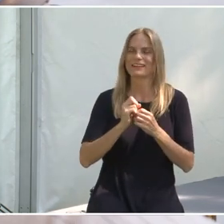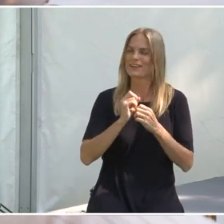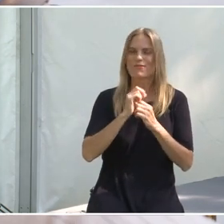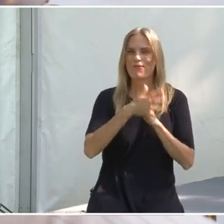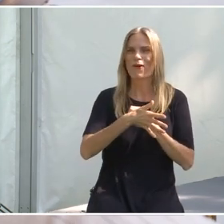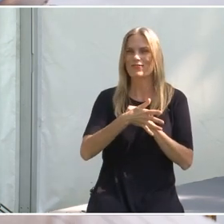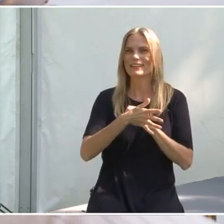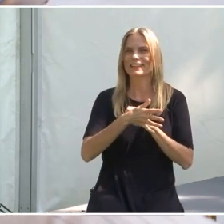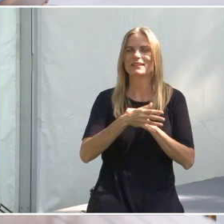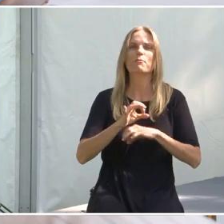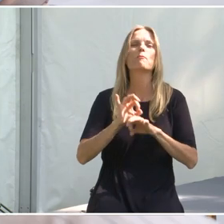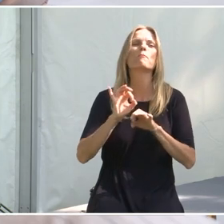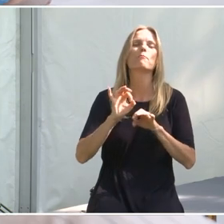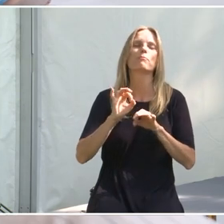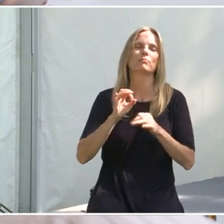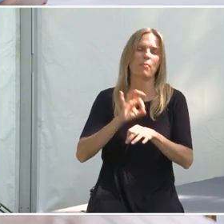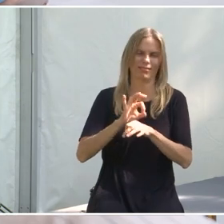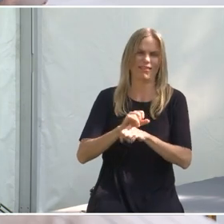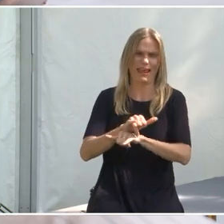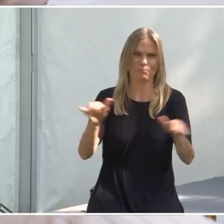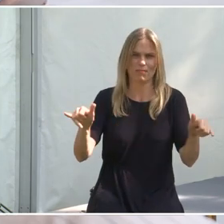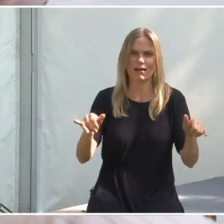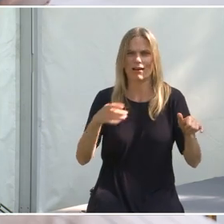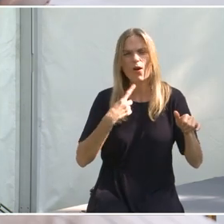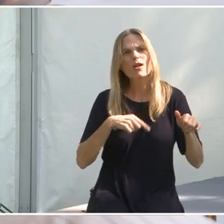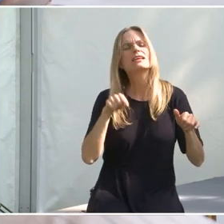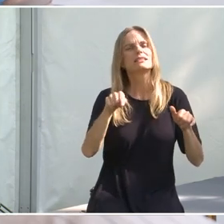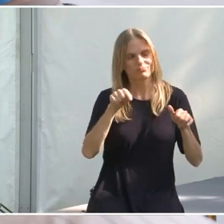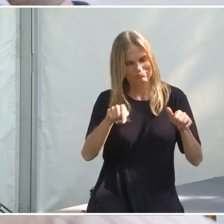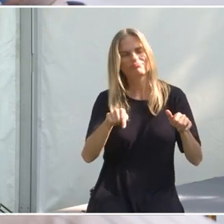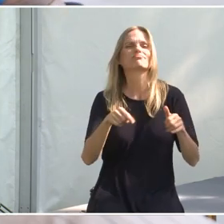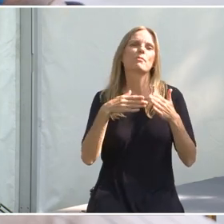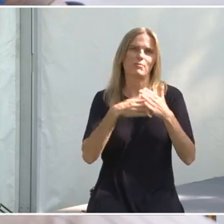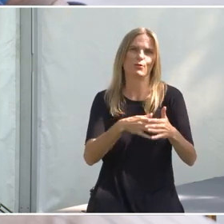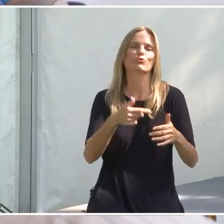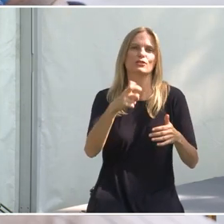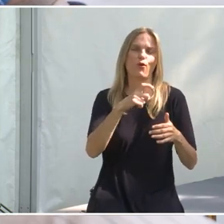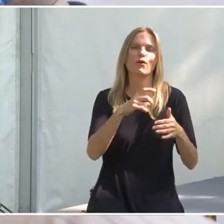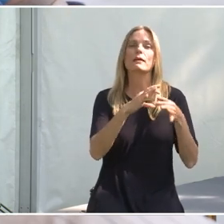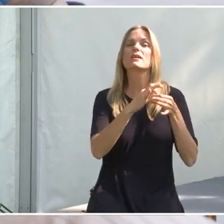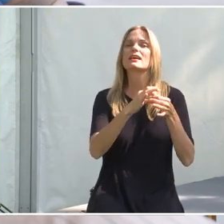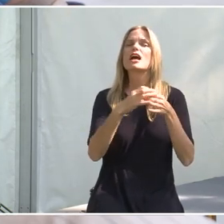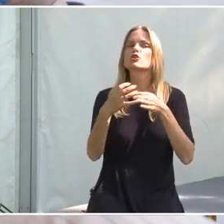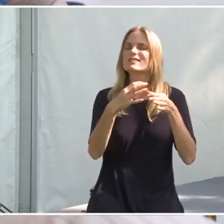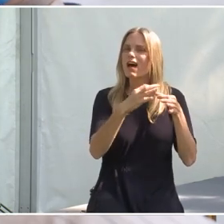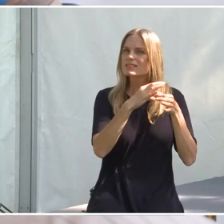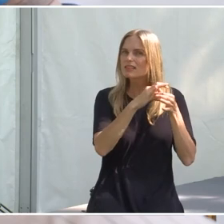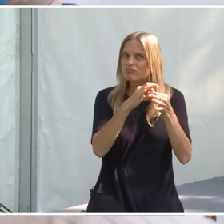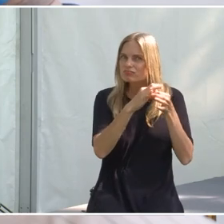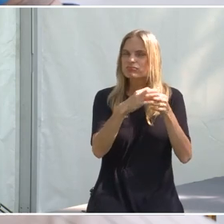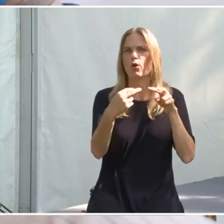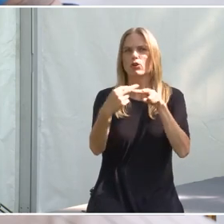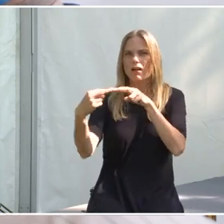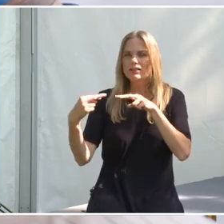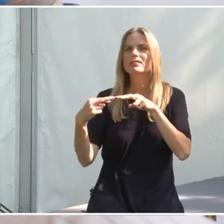just upped the stress level, reduced sort of these social connections, and we're still seeing the effects